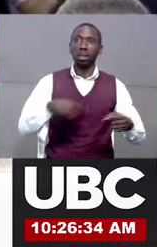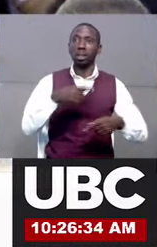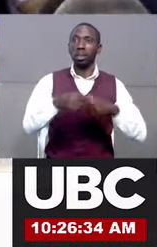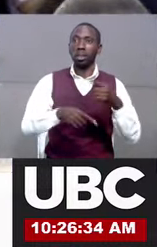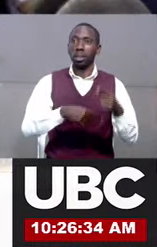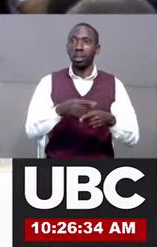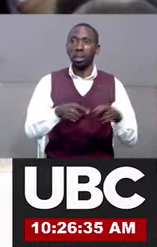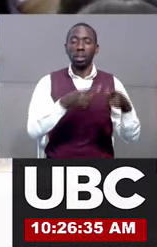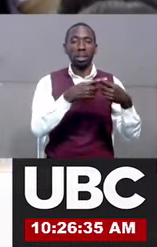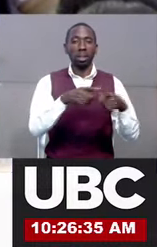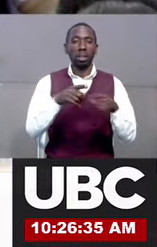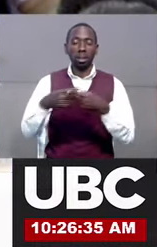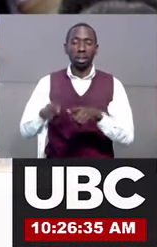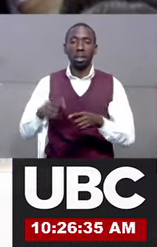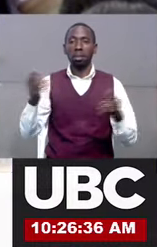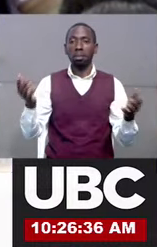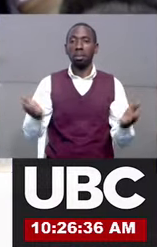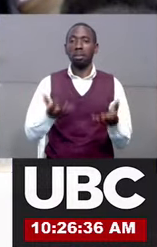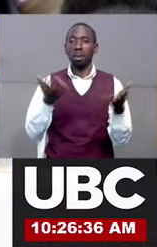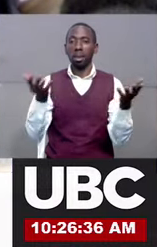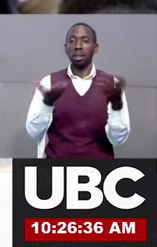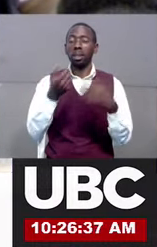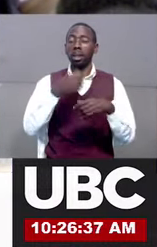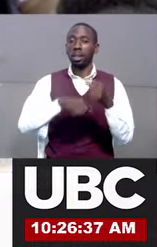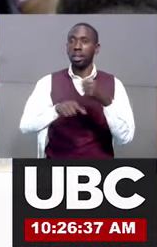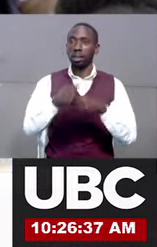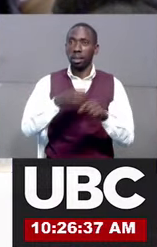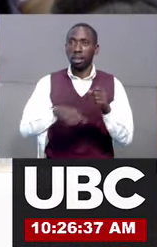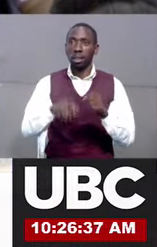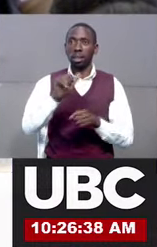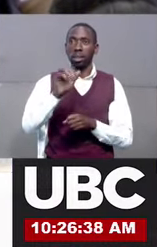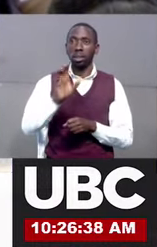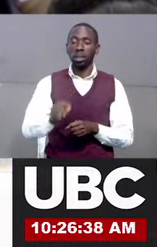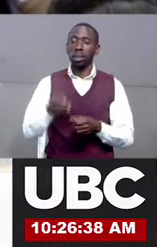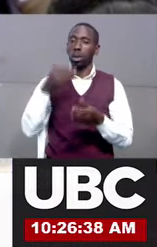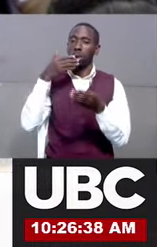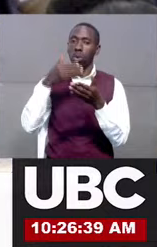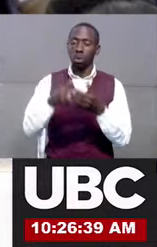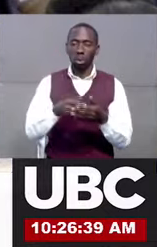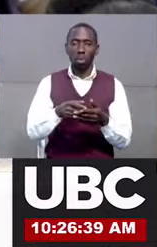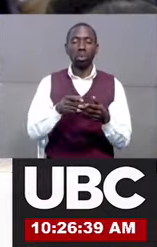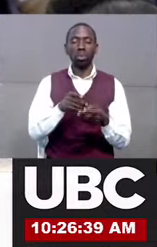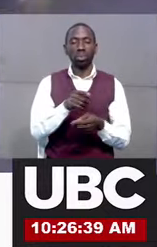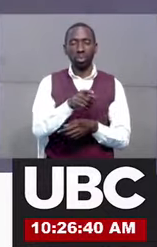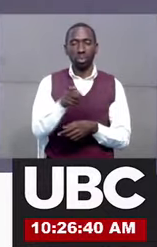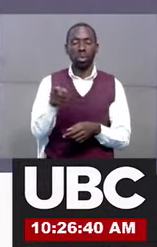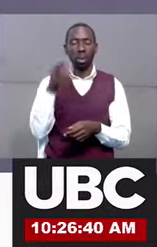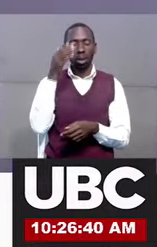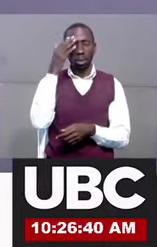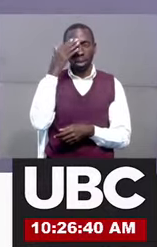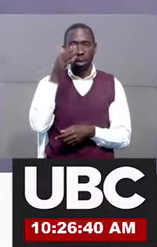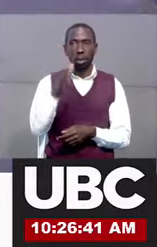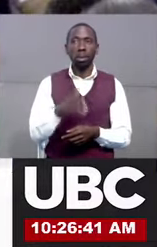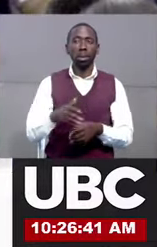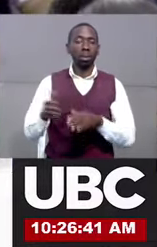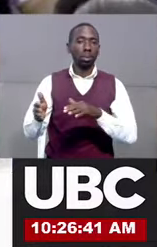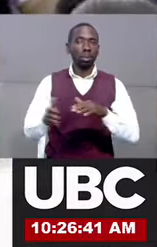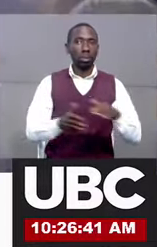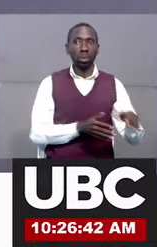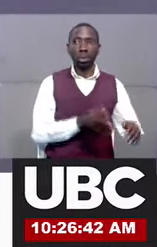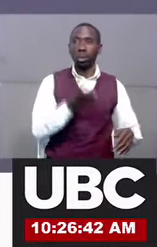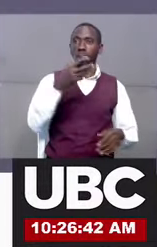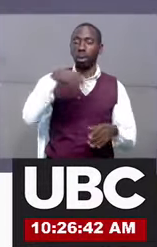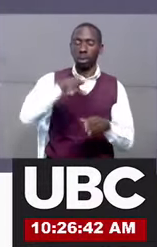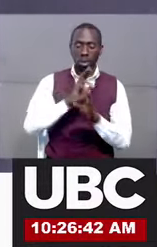different mobilization activities. So it's just a good thing to take note. Right Honourable Speaker, I do seek